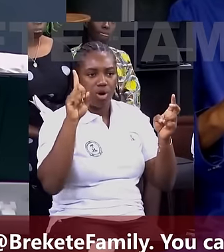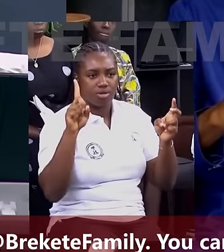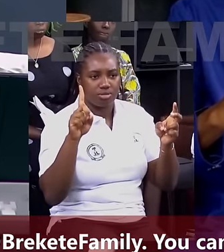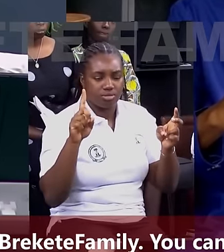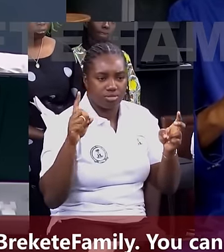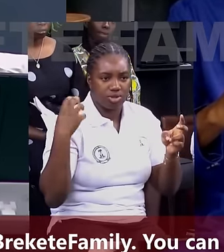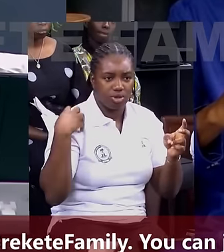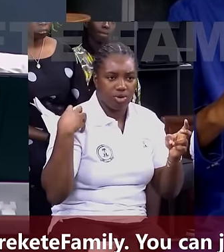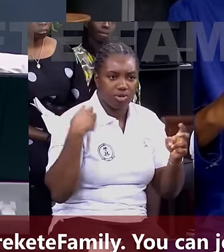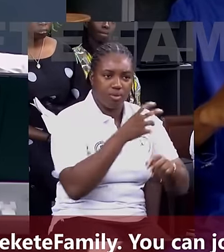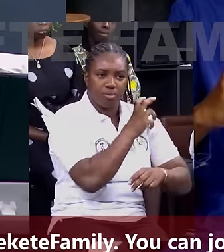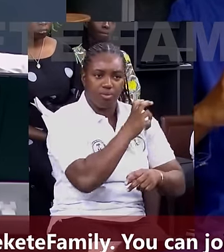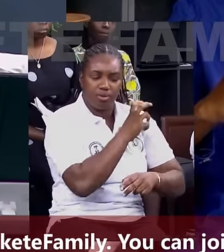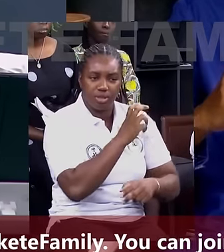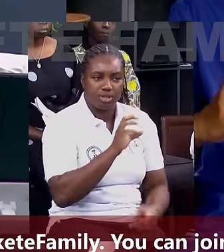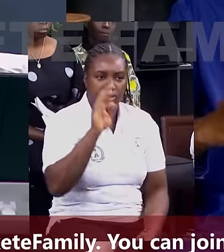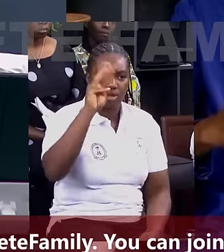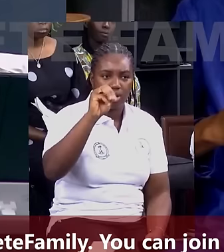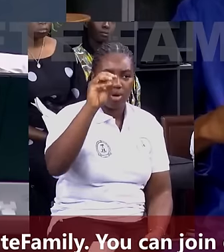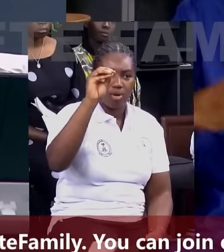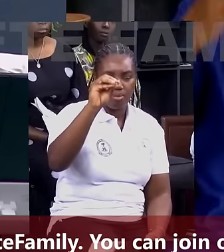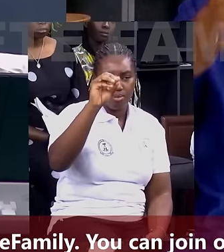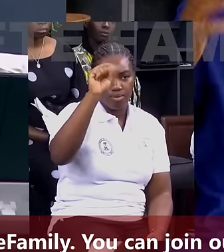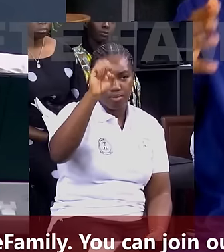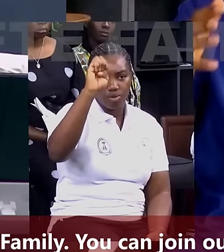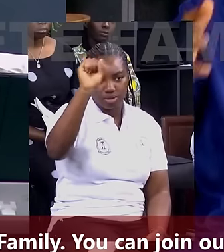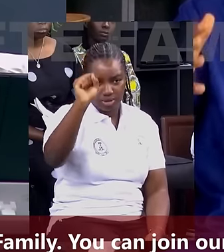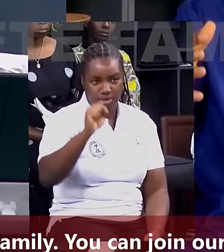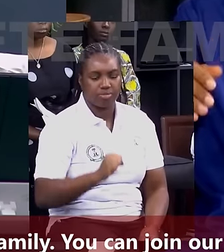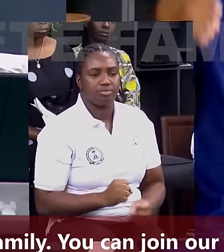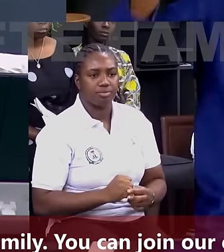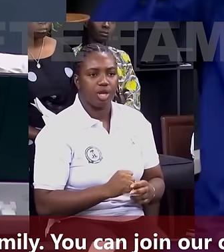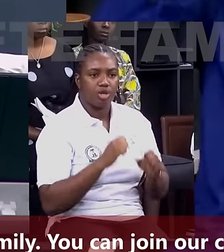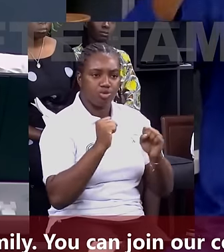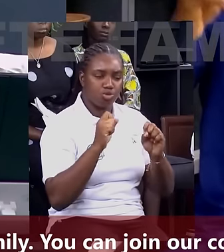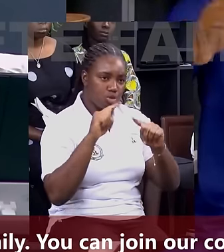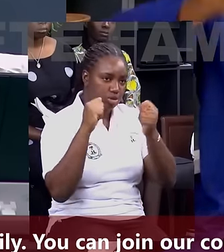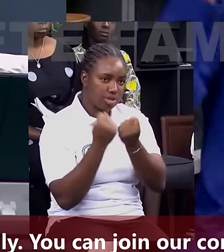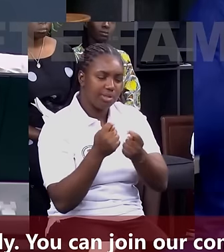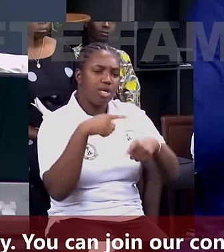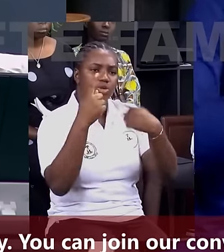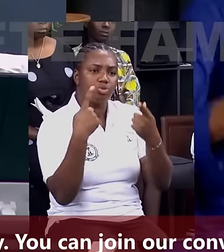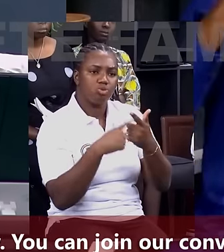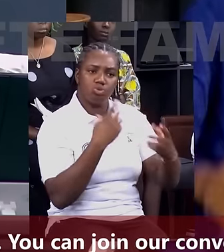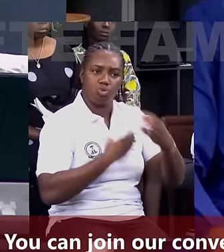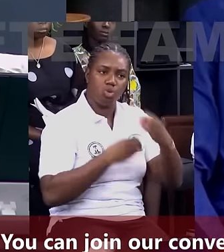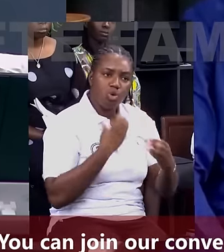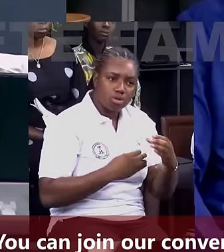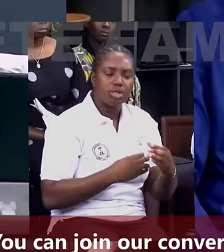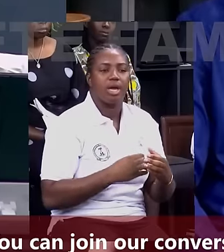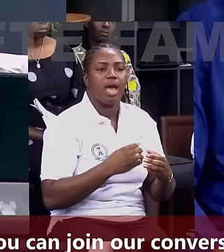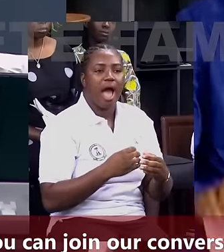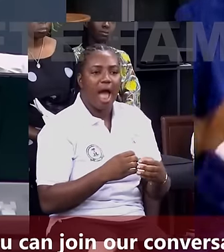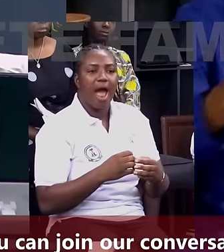Moses Simdok. That's the guy that went. Very crack team. They went to the court. They confirmed that